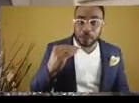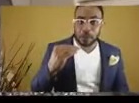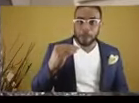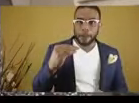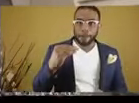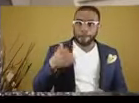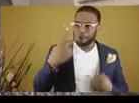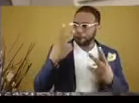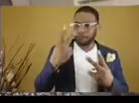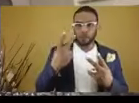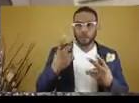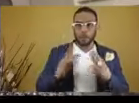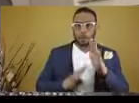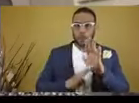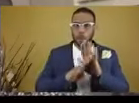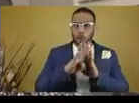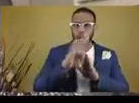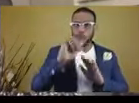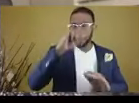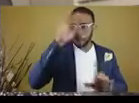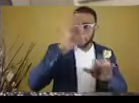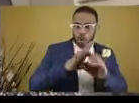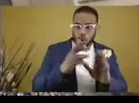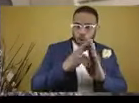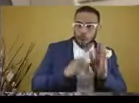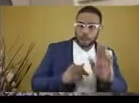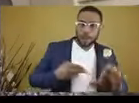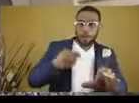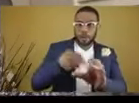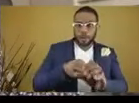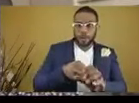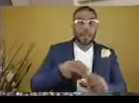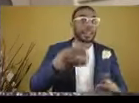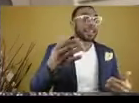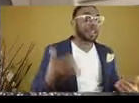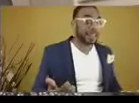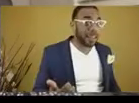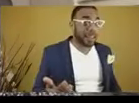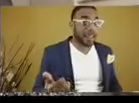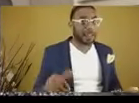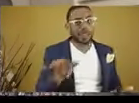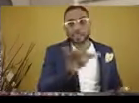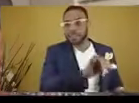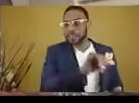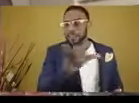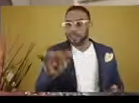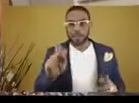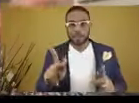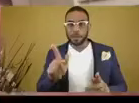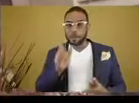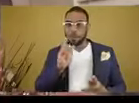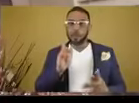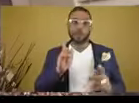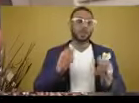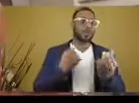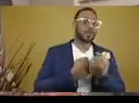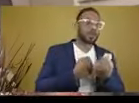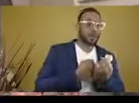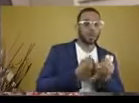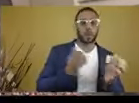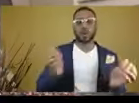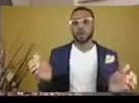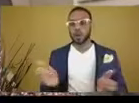saw a surge in Black voters and Black participation. And now those same people who supported,